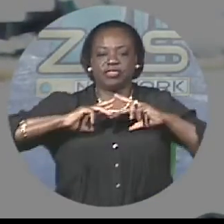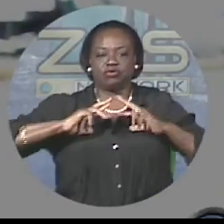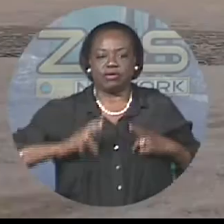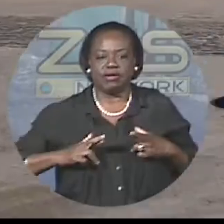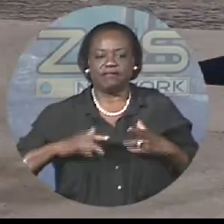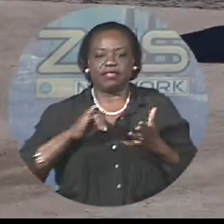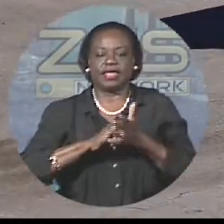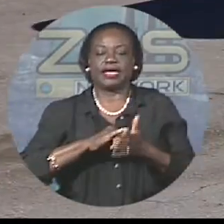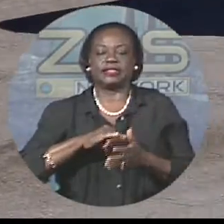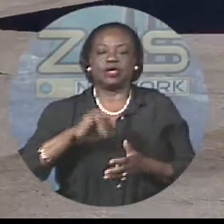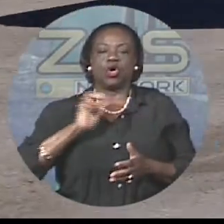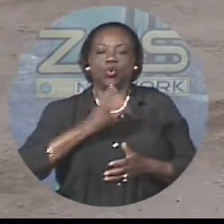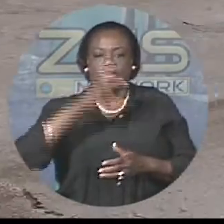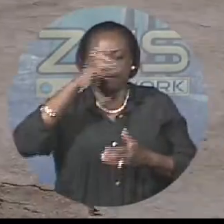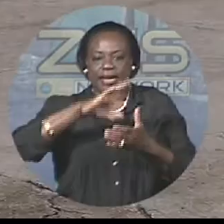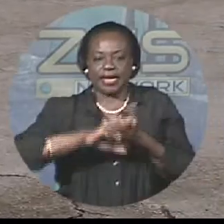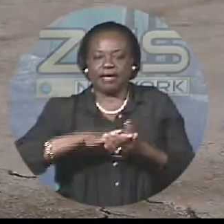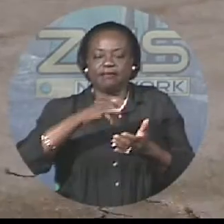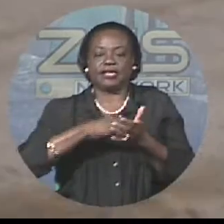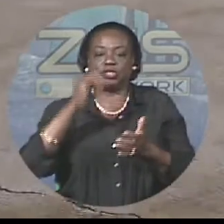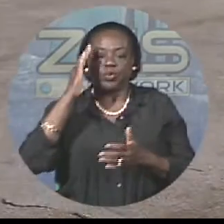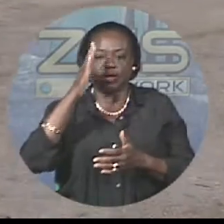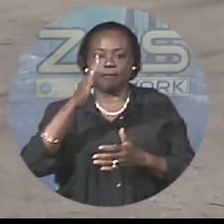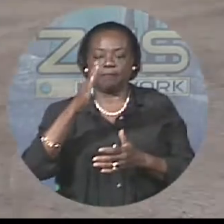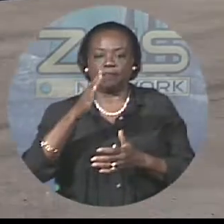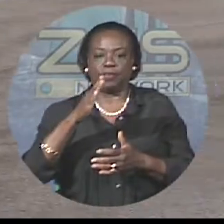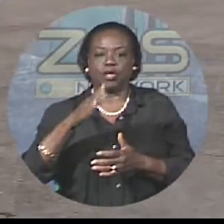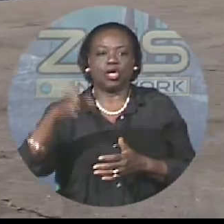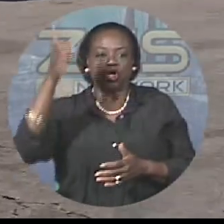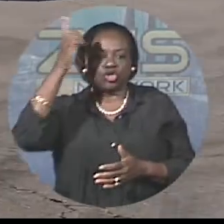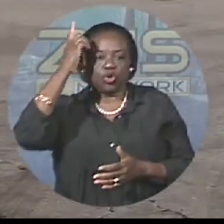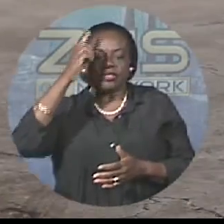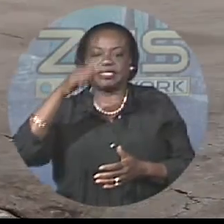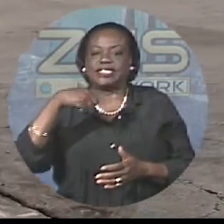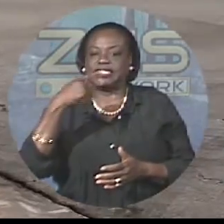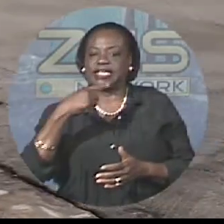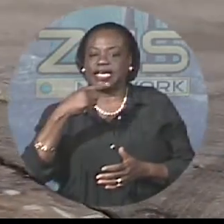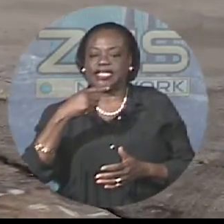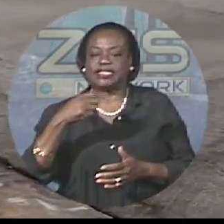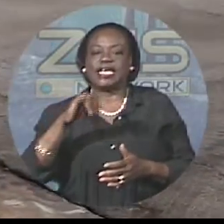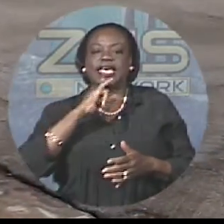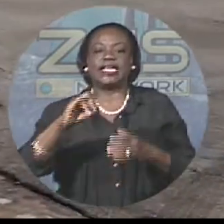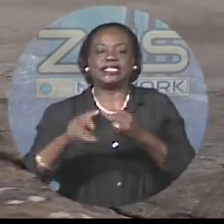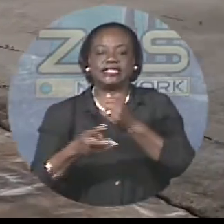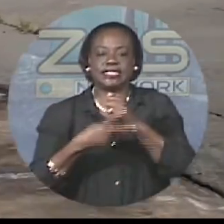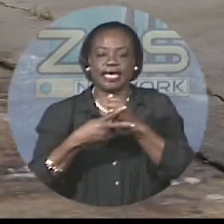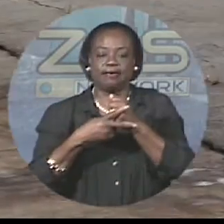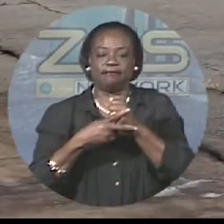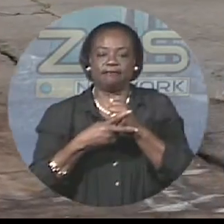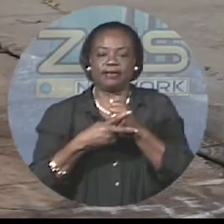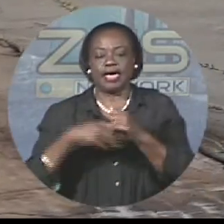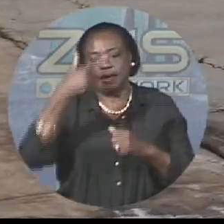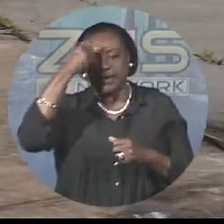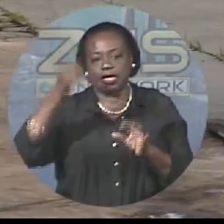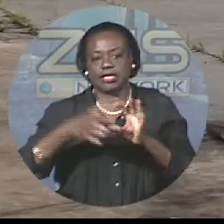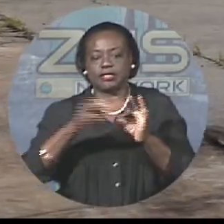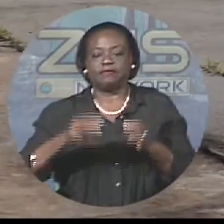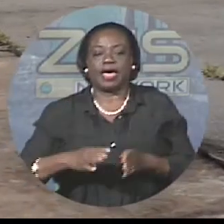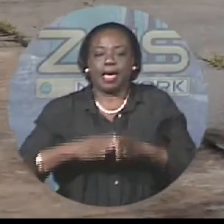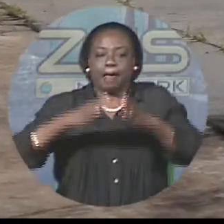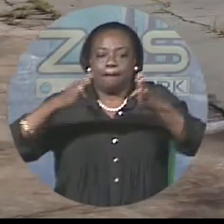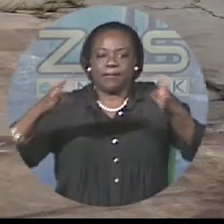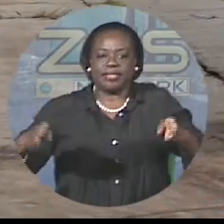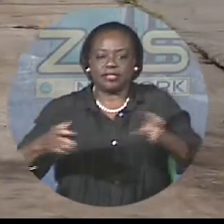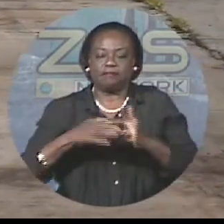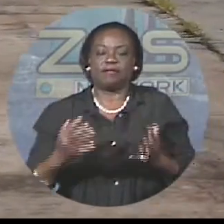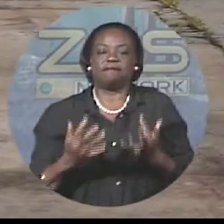it will. Dorset says it is an Environmental Protection Agency approved product which is safe. He also says because of the magnitude of the fire, they